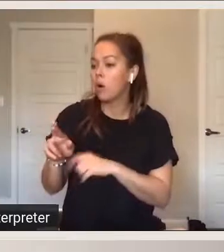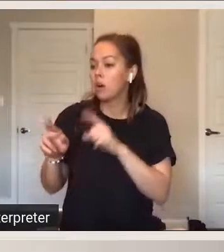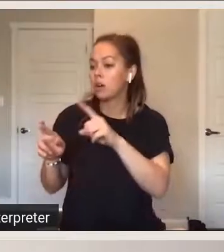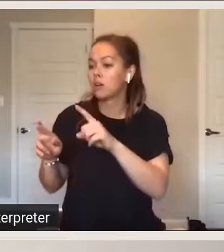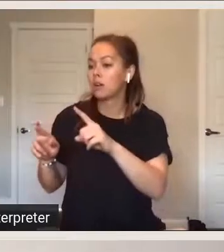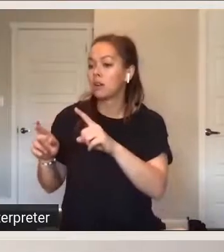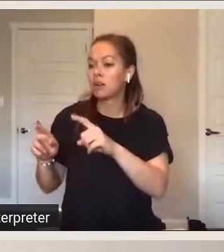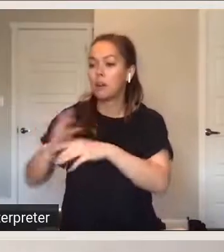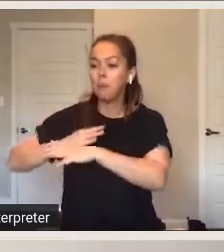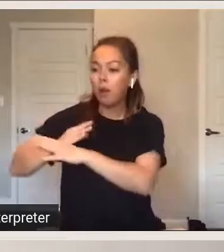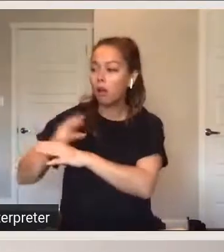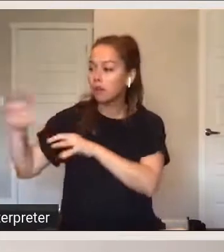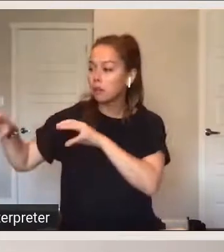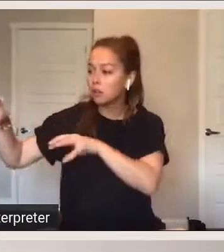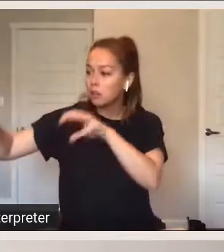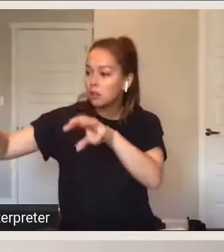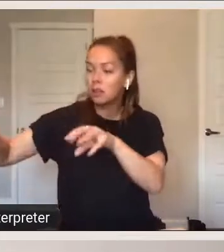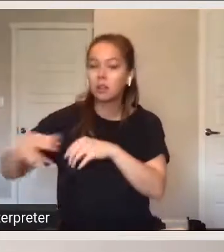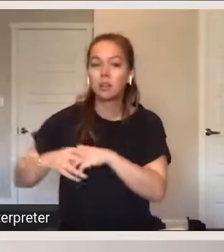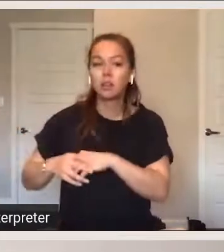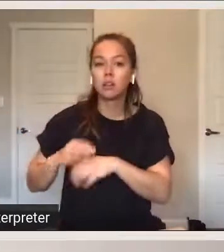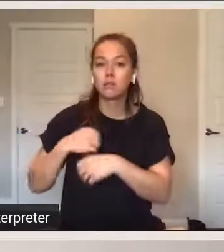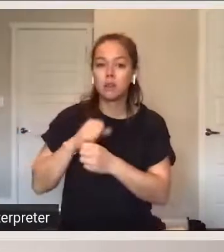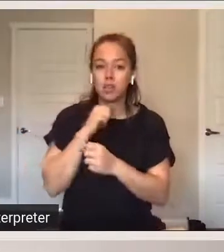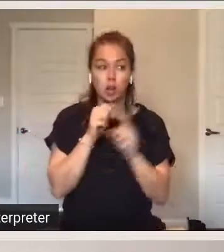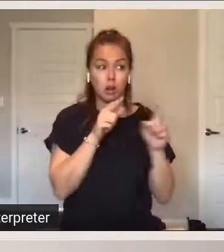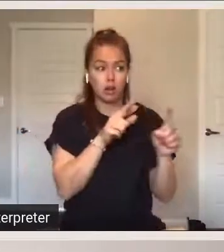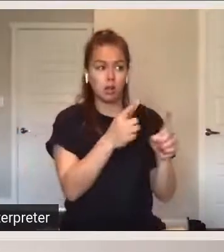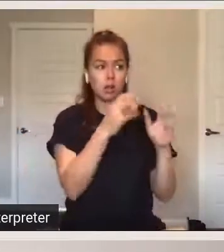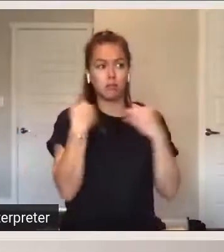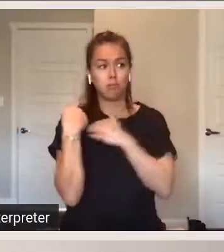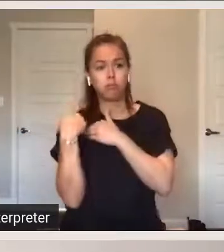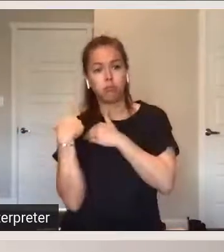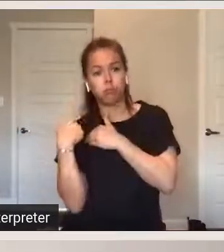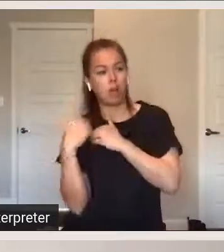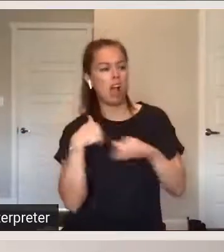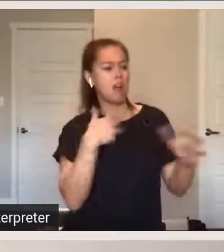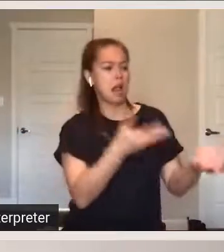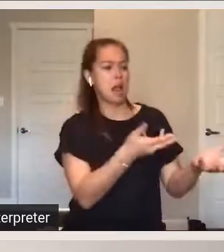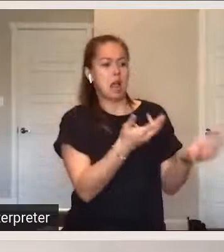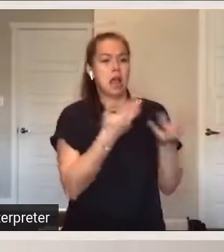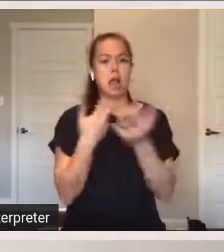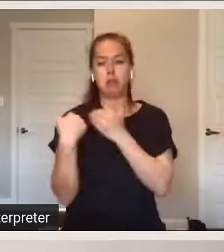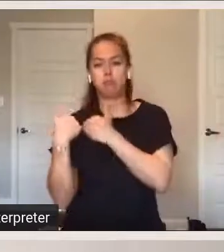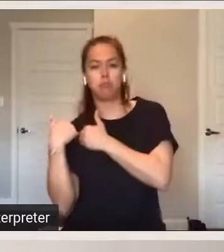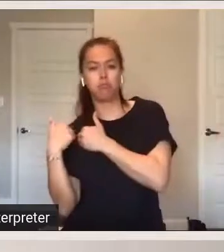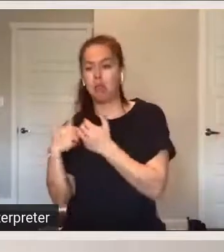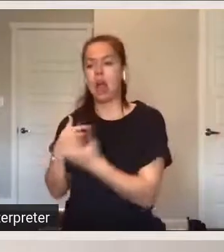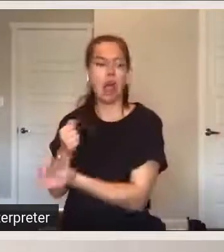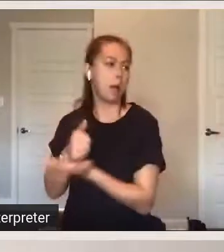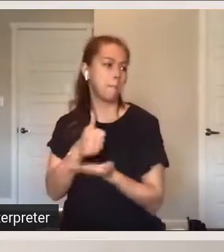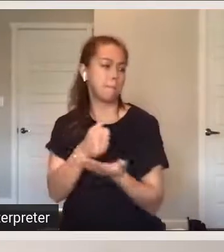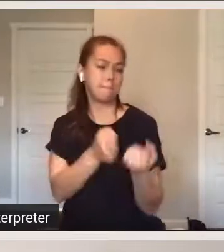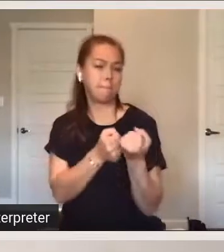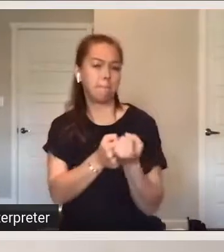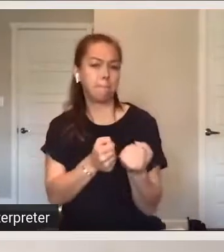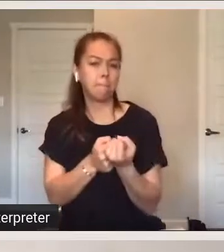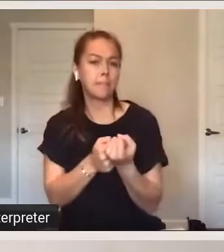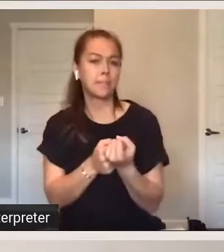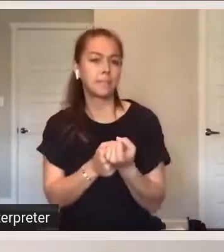blocking, to kind of take that off your shoulder and to add, you know, add more to what you already